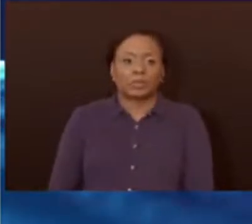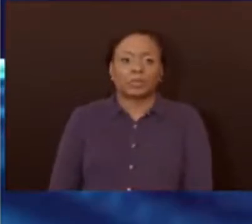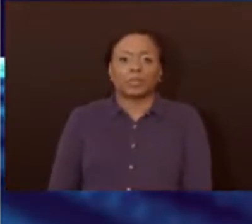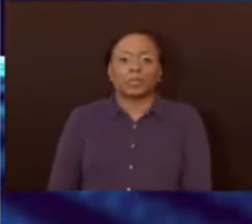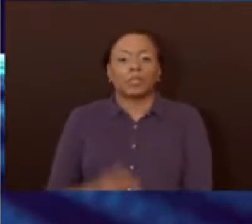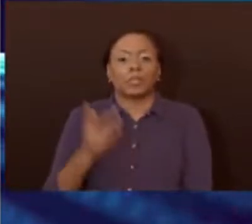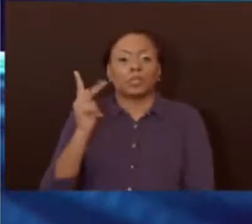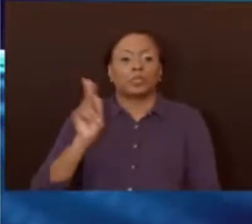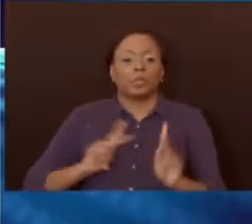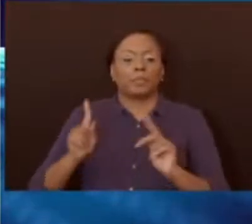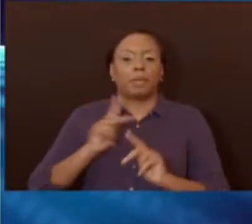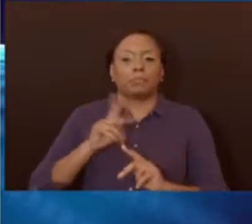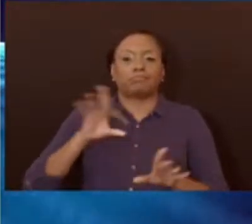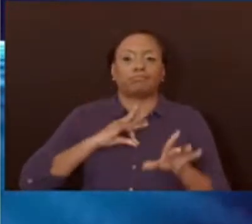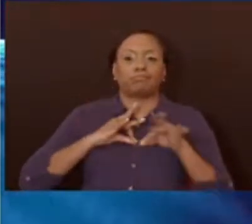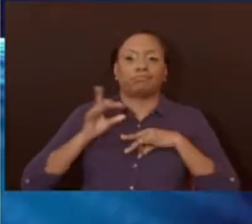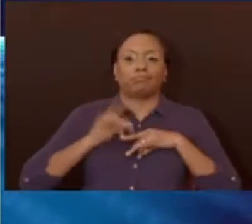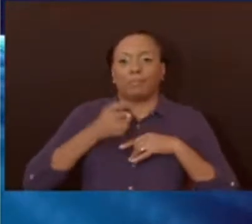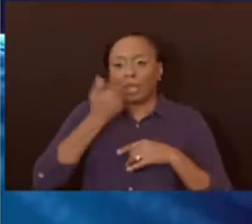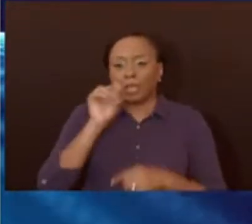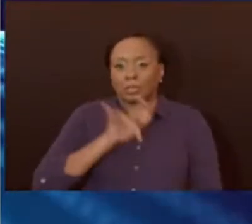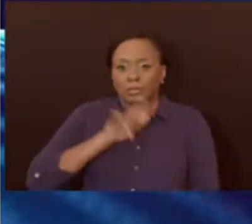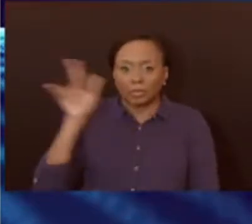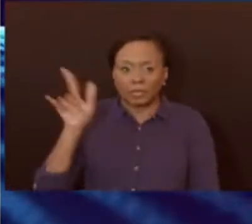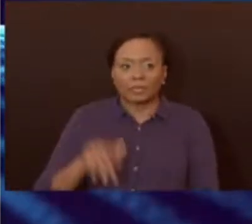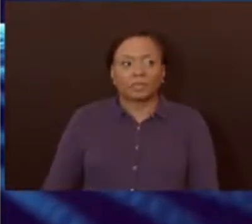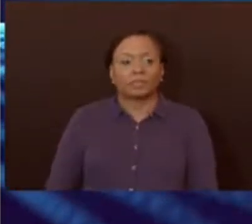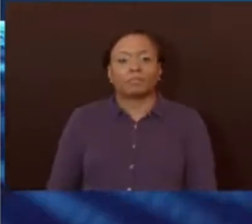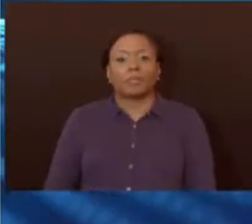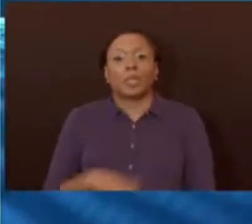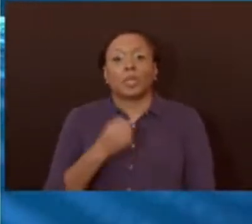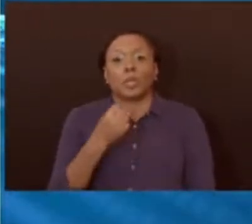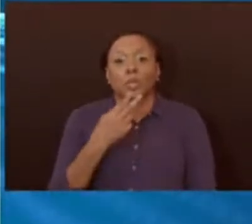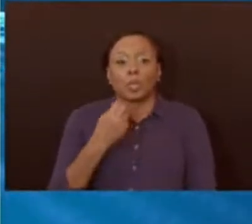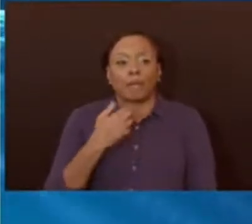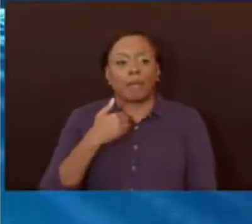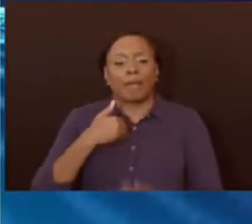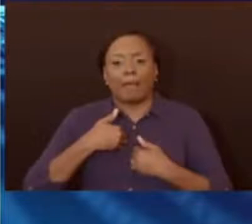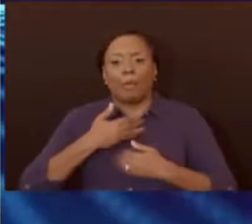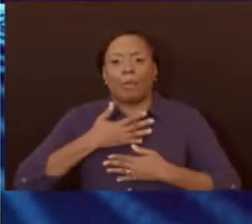related to travel, 12 were symptomatic,